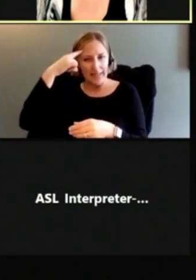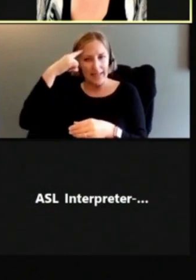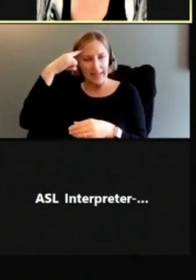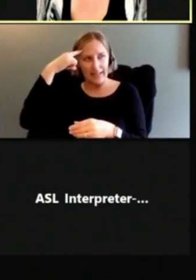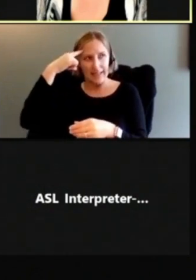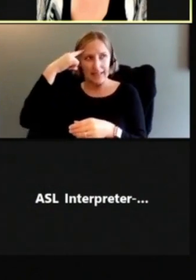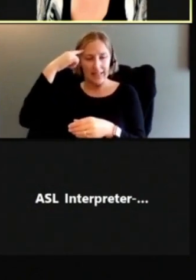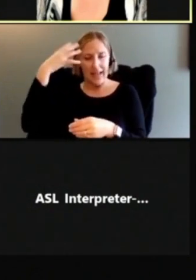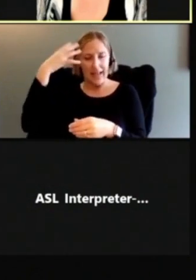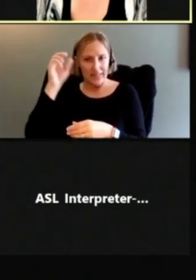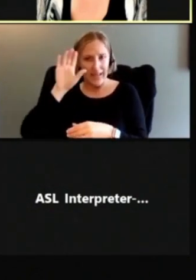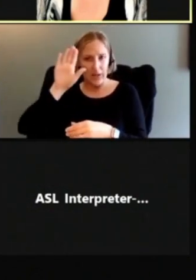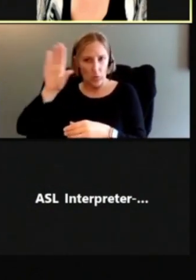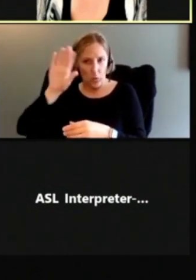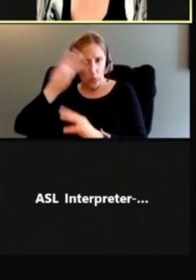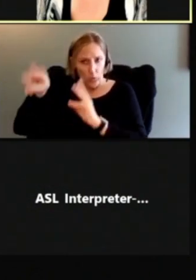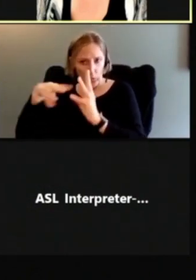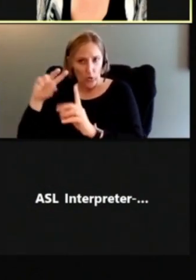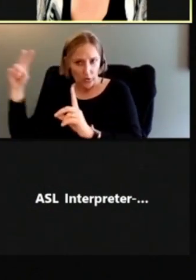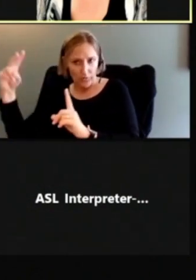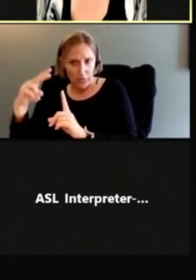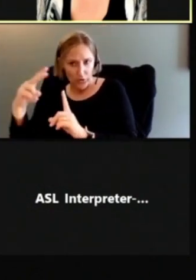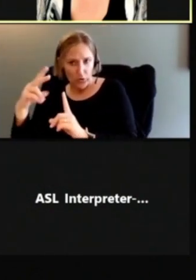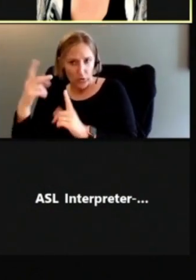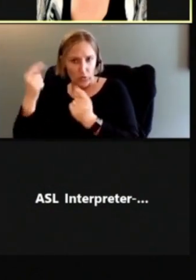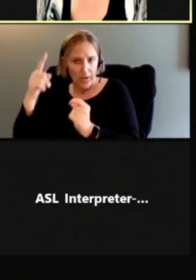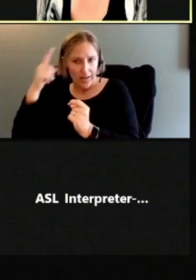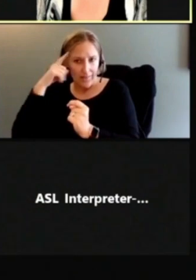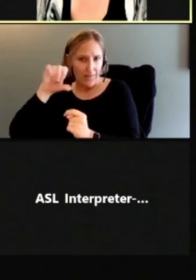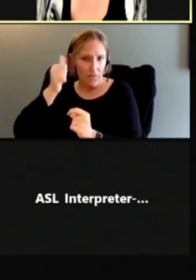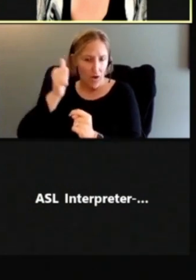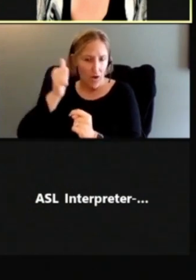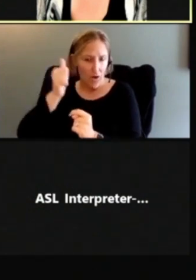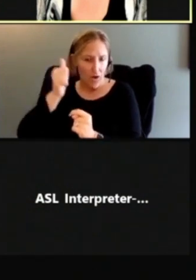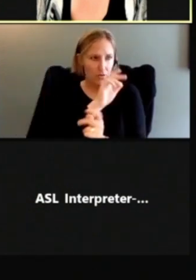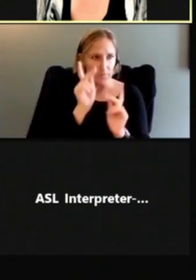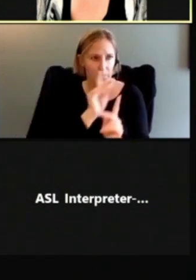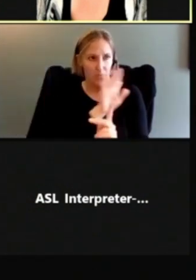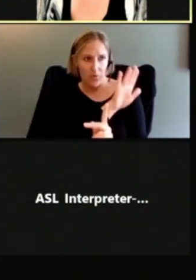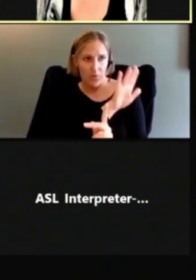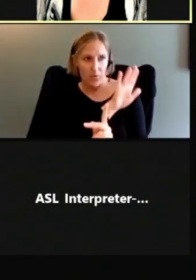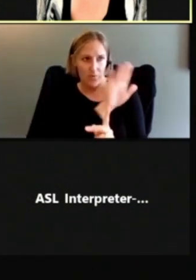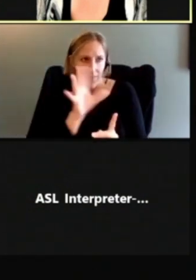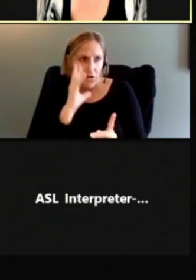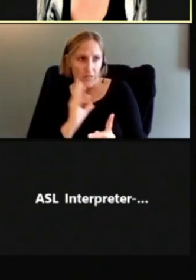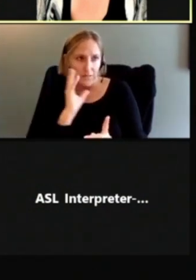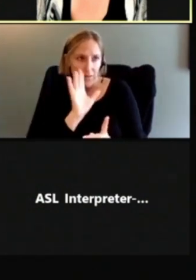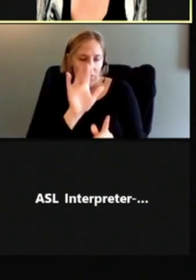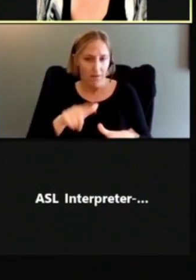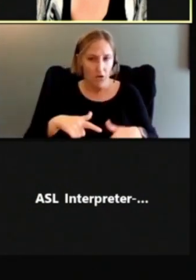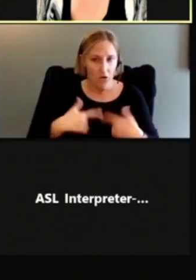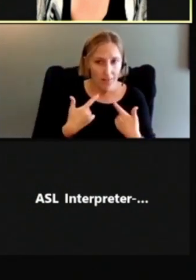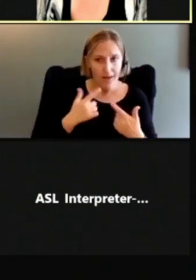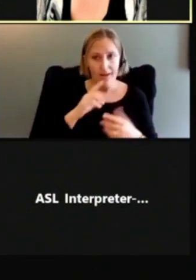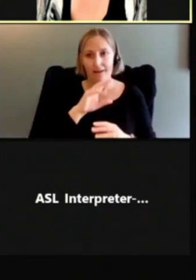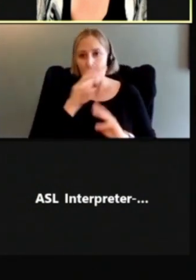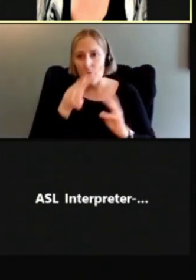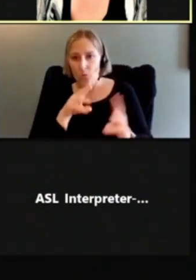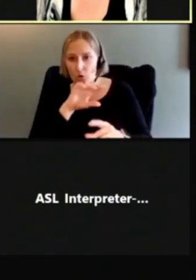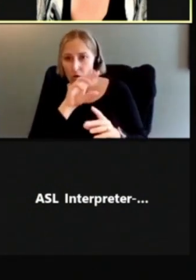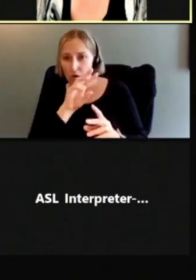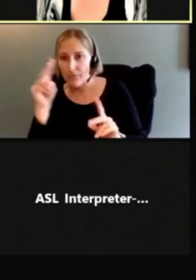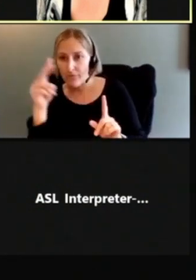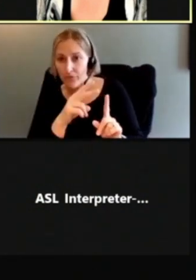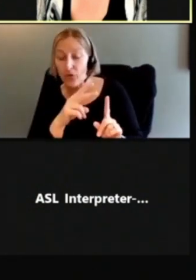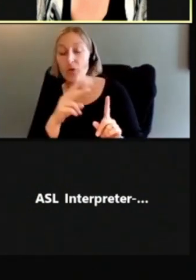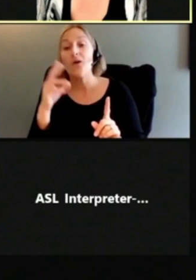your own worldview and think about where other people are coming from. Otherwise, you really will